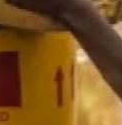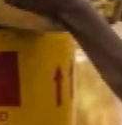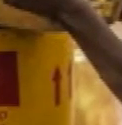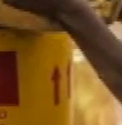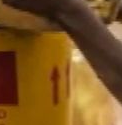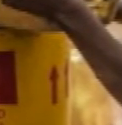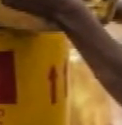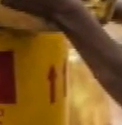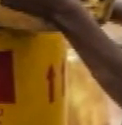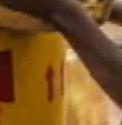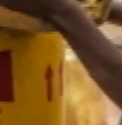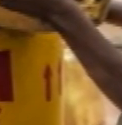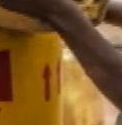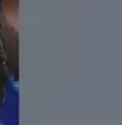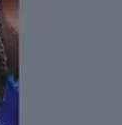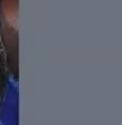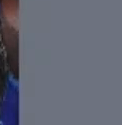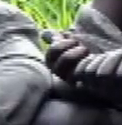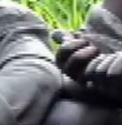Ladies and gentlemen,